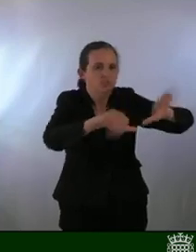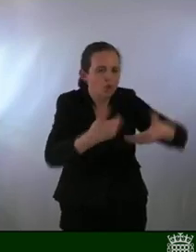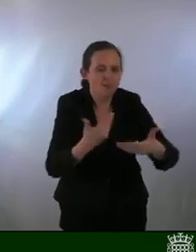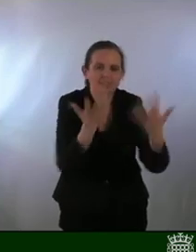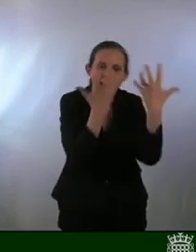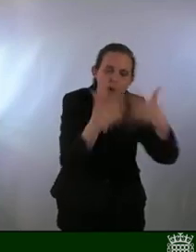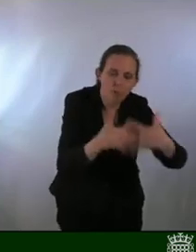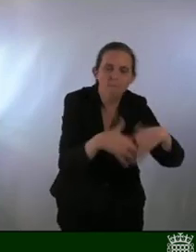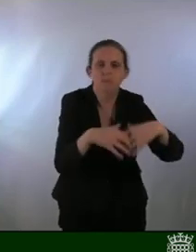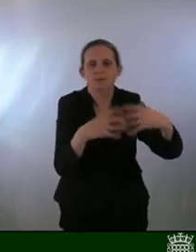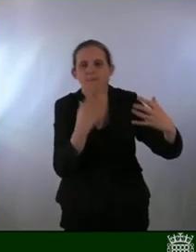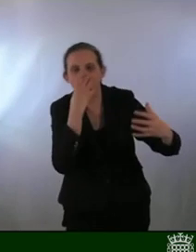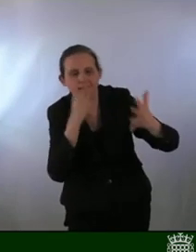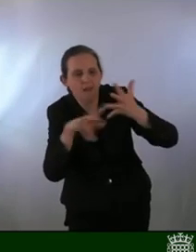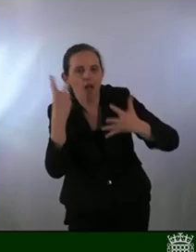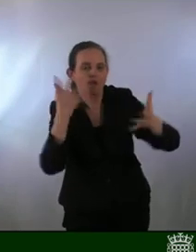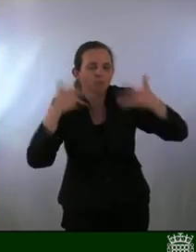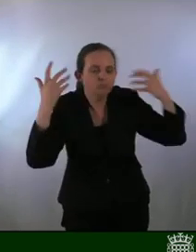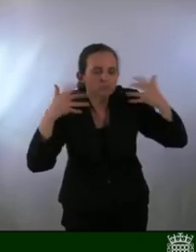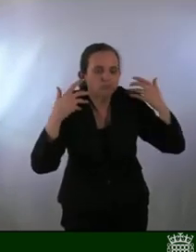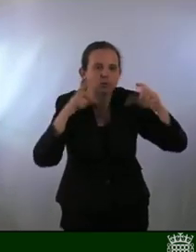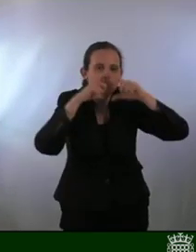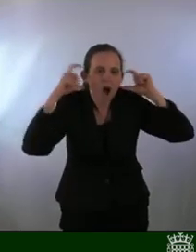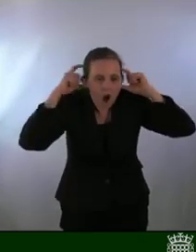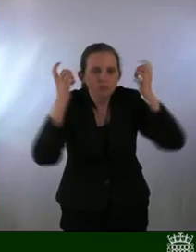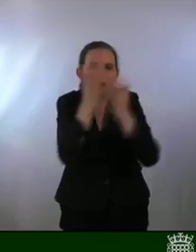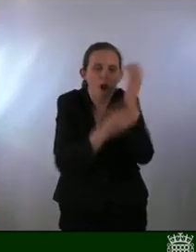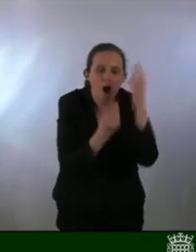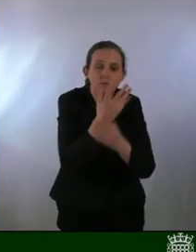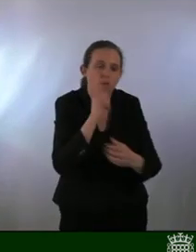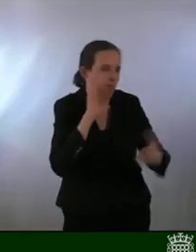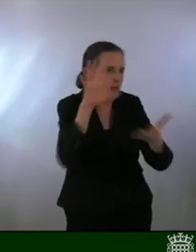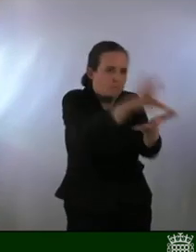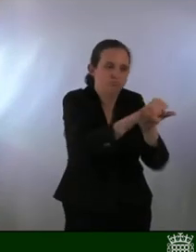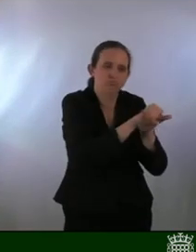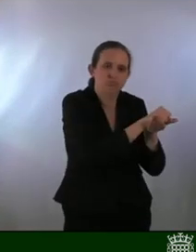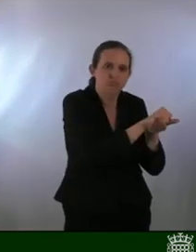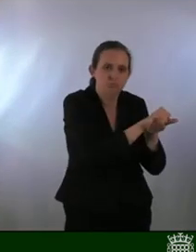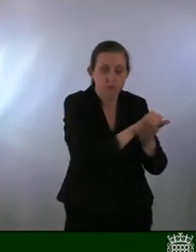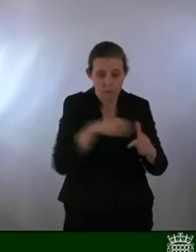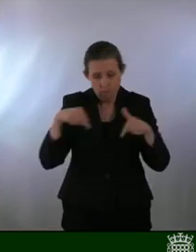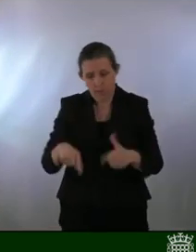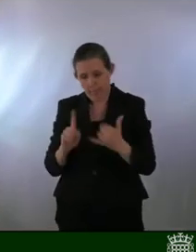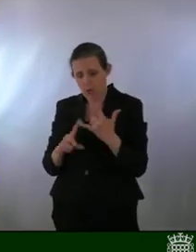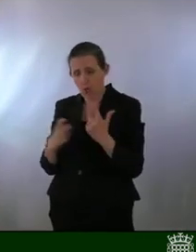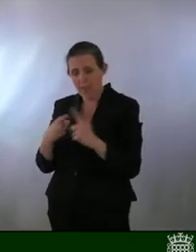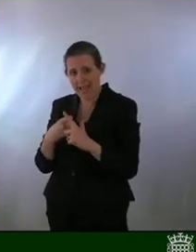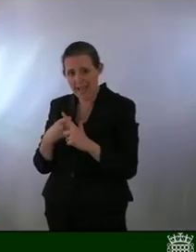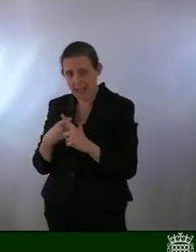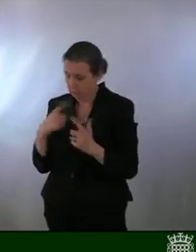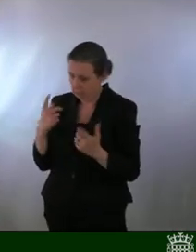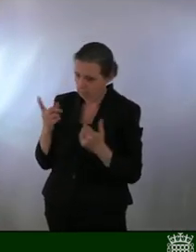ventilators, testers and indeed face masks. We heard in the UK that the Prime Minister was indeed